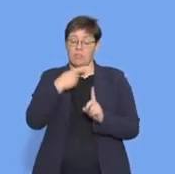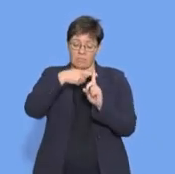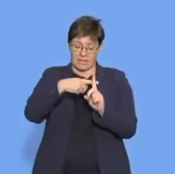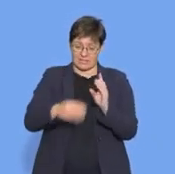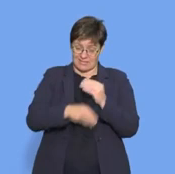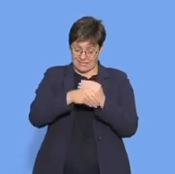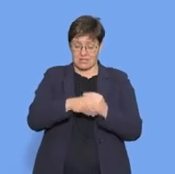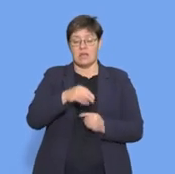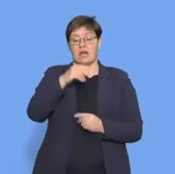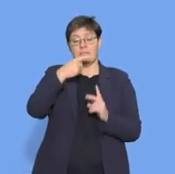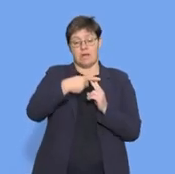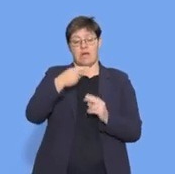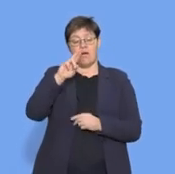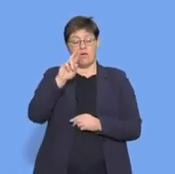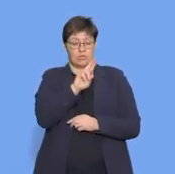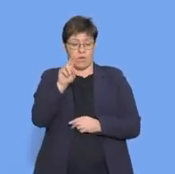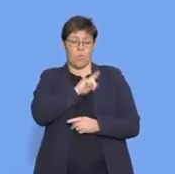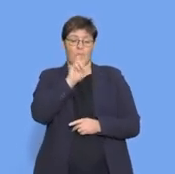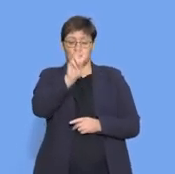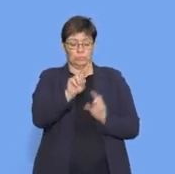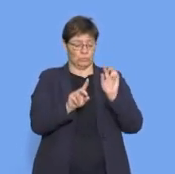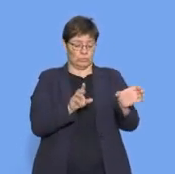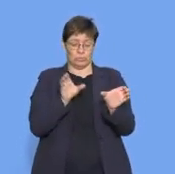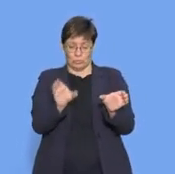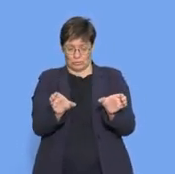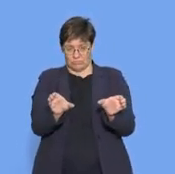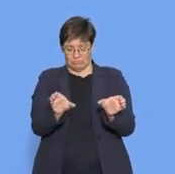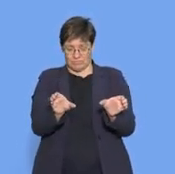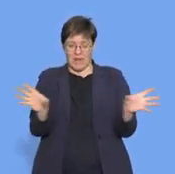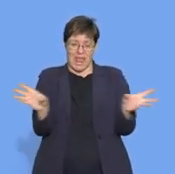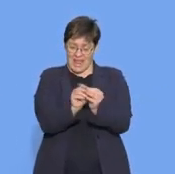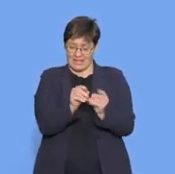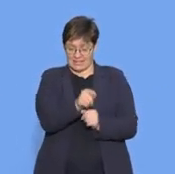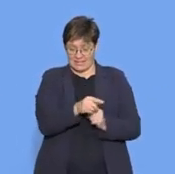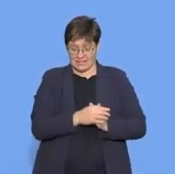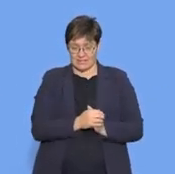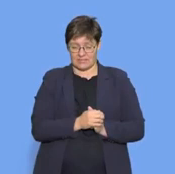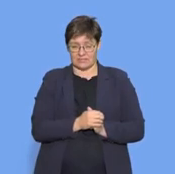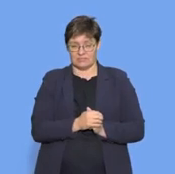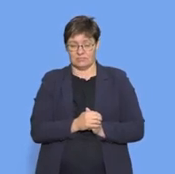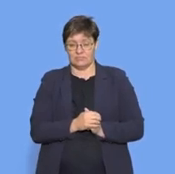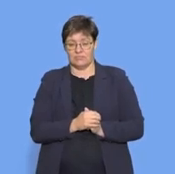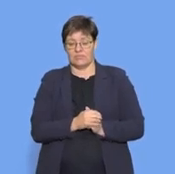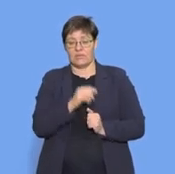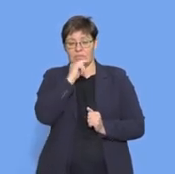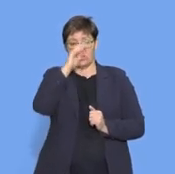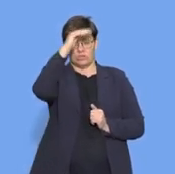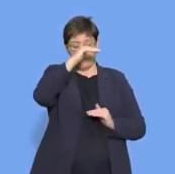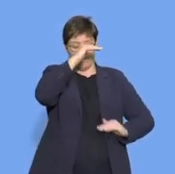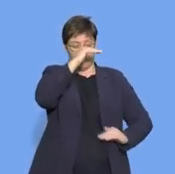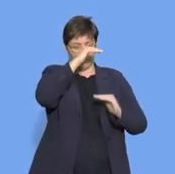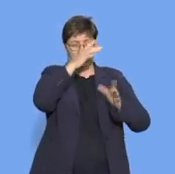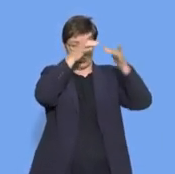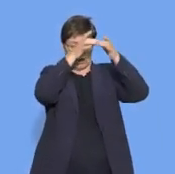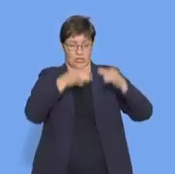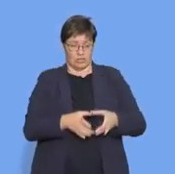plus pi r squared because I have two circles involved. That's going to account for my